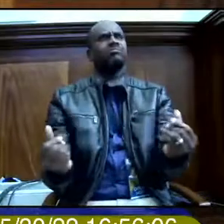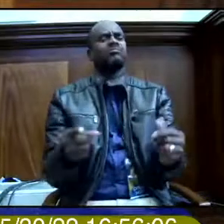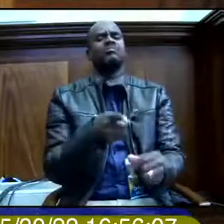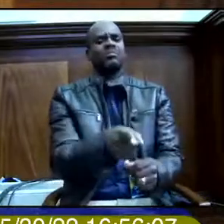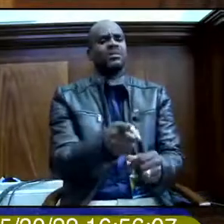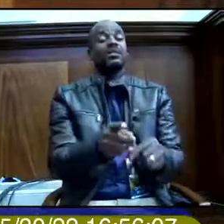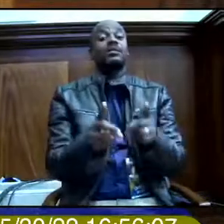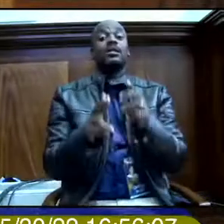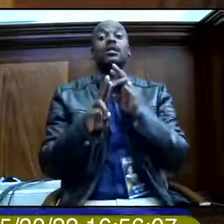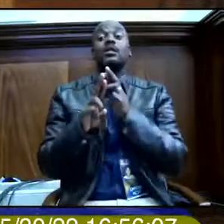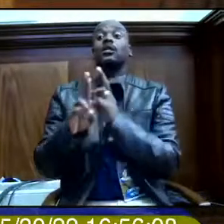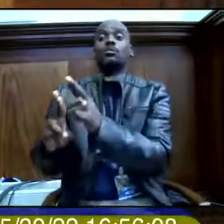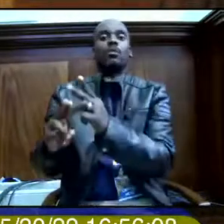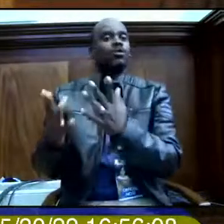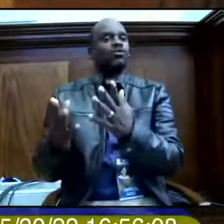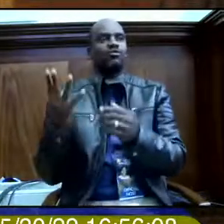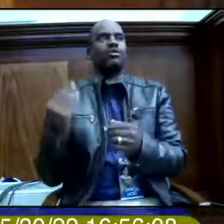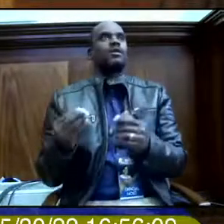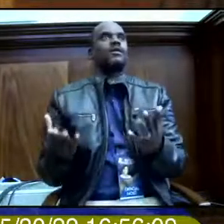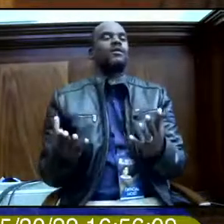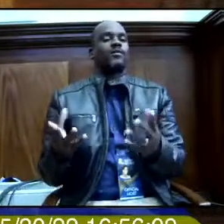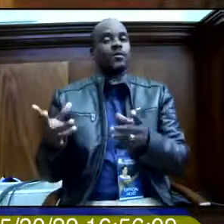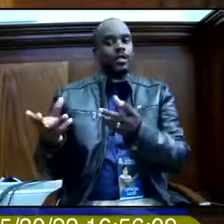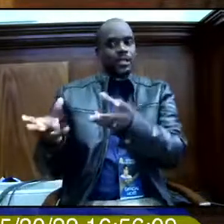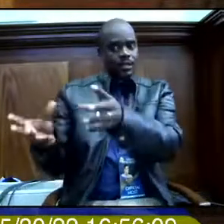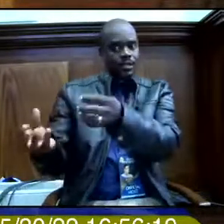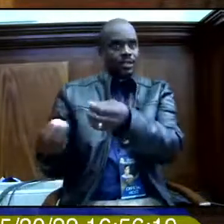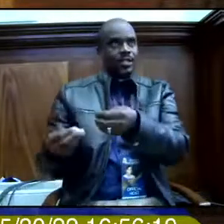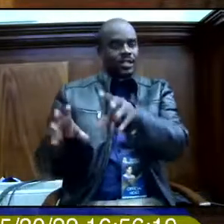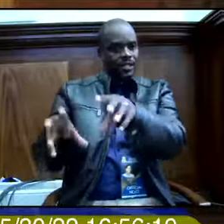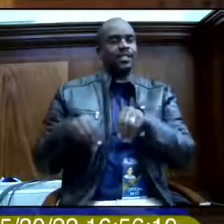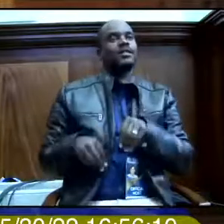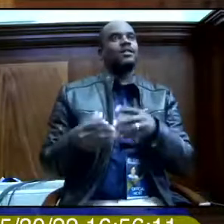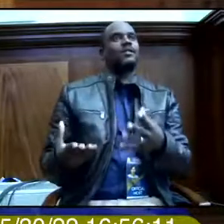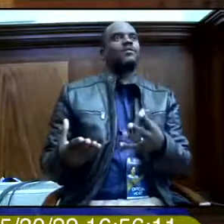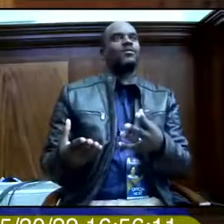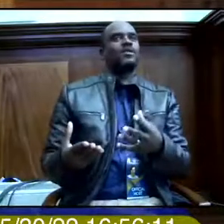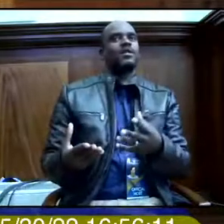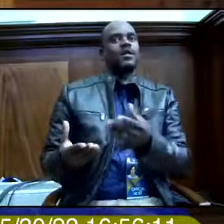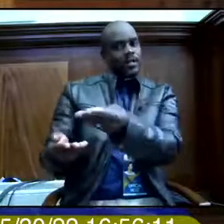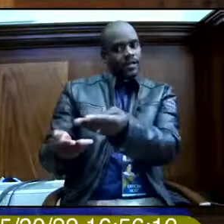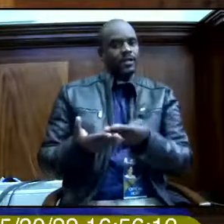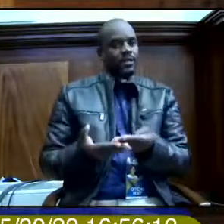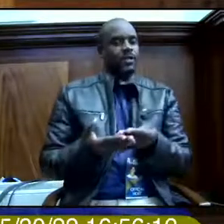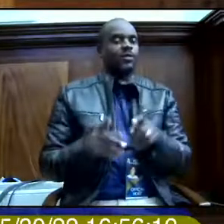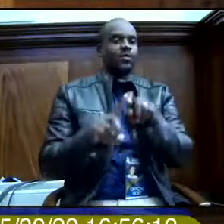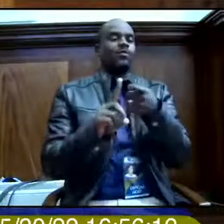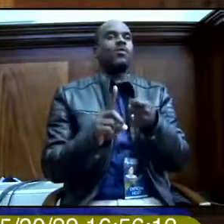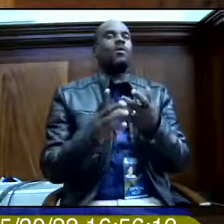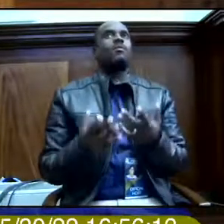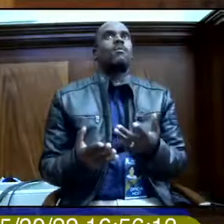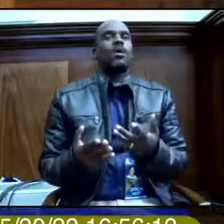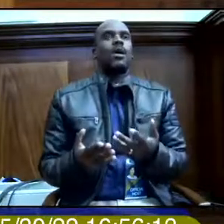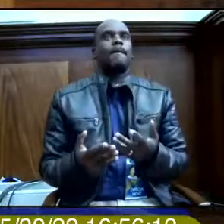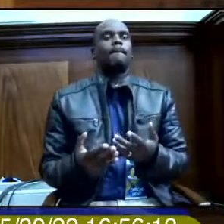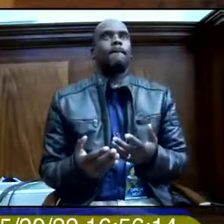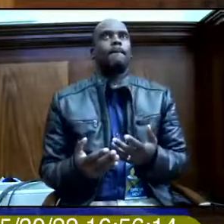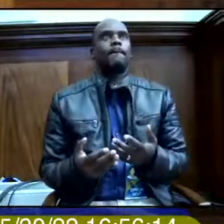is the response we have we have received uh from the from the um